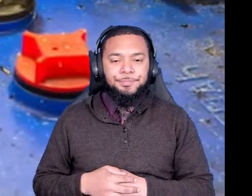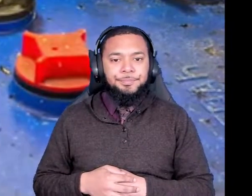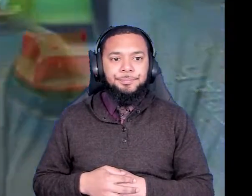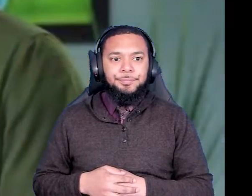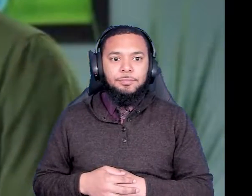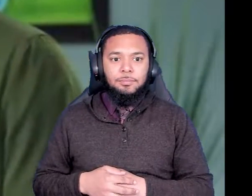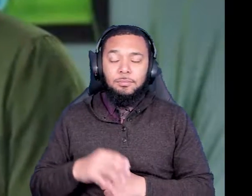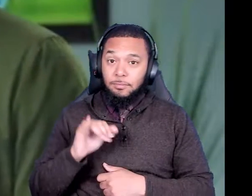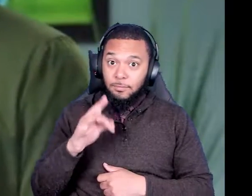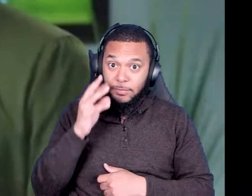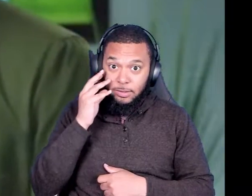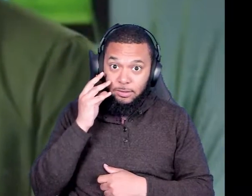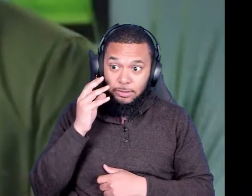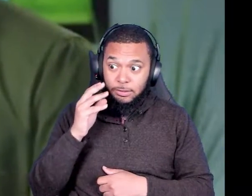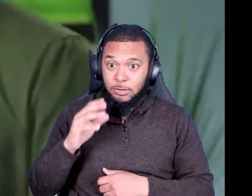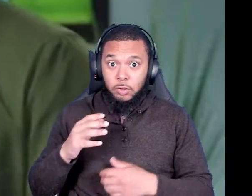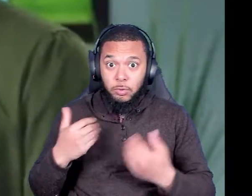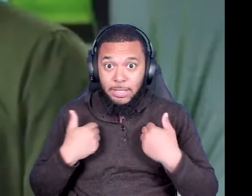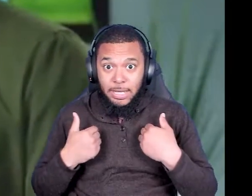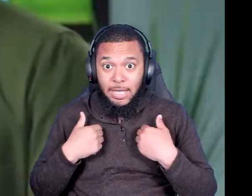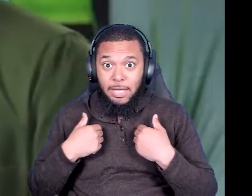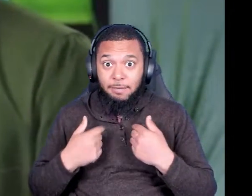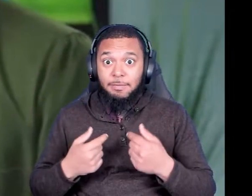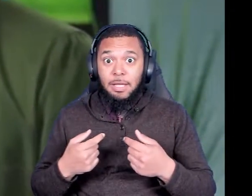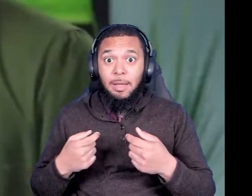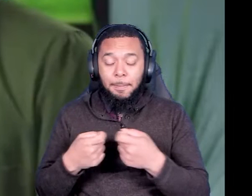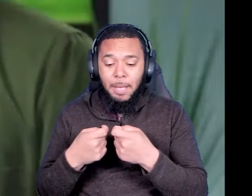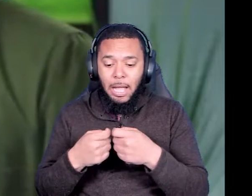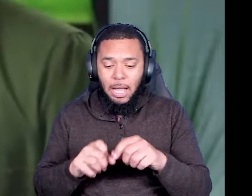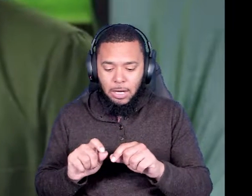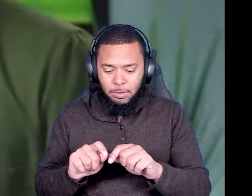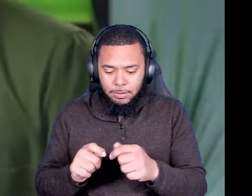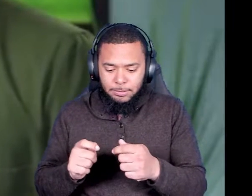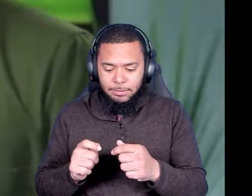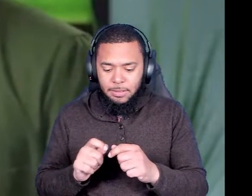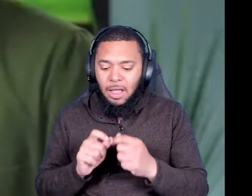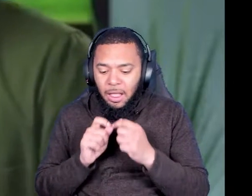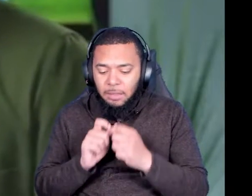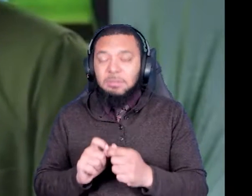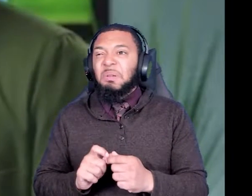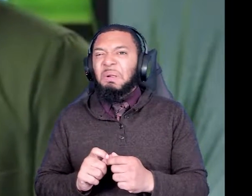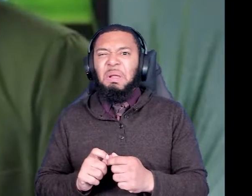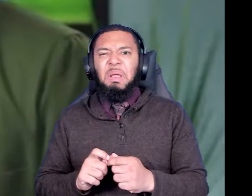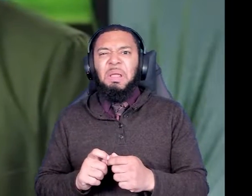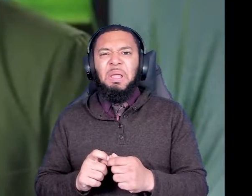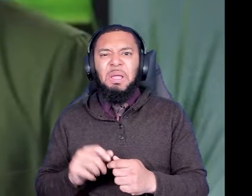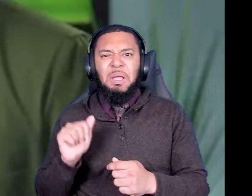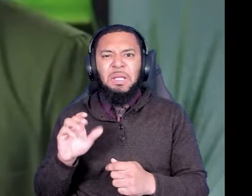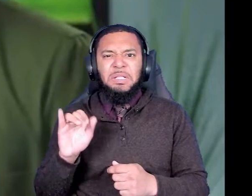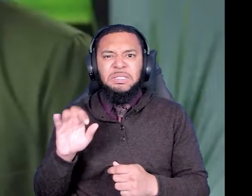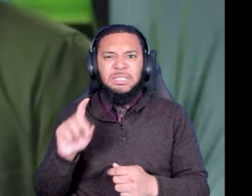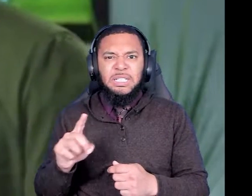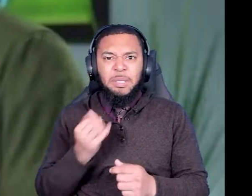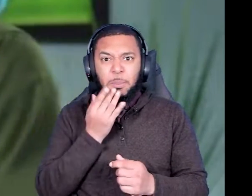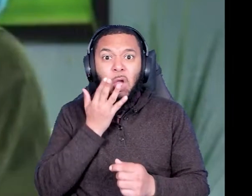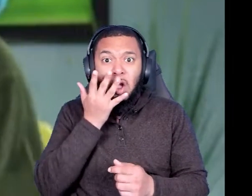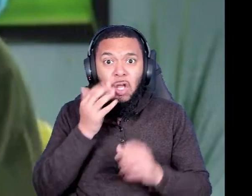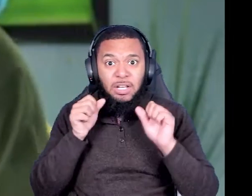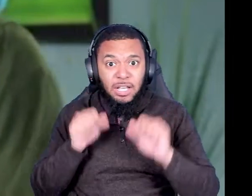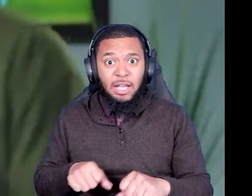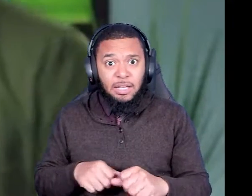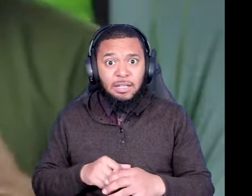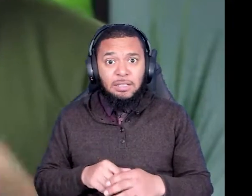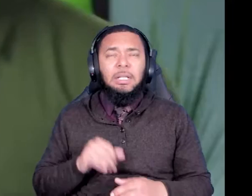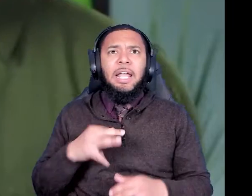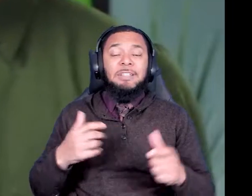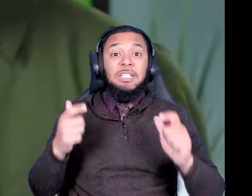you've ever had a broken battery and ever tasted any of that, it is extremely acidic to the point where it will burn your tongue, especially if it's like a